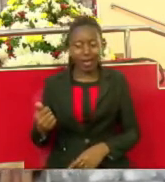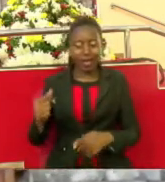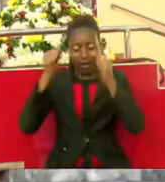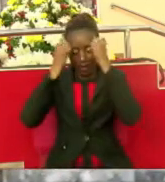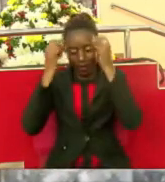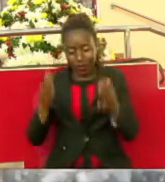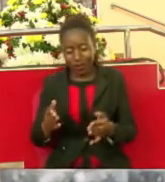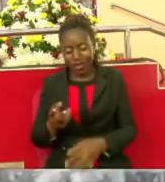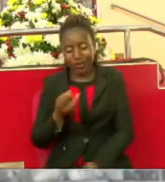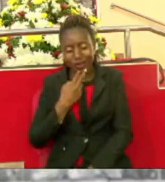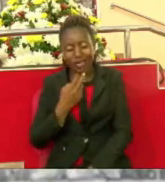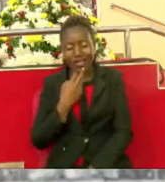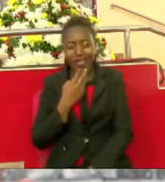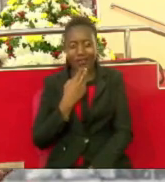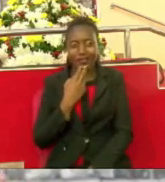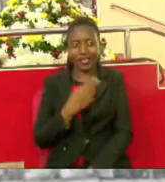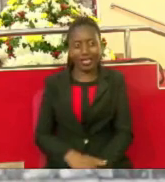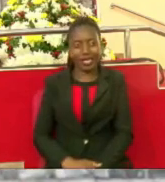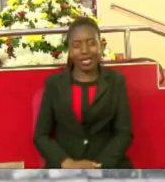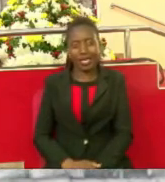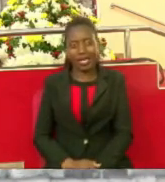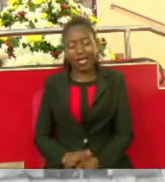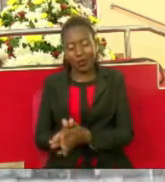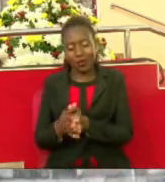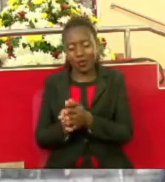As I tried to read, it was the story of the mischievous monkey.